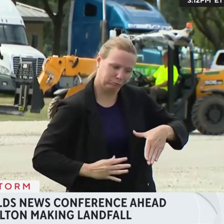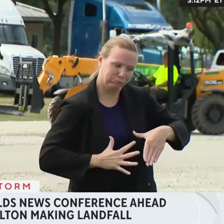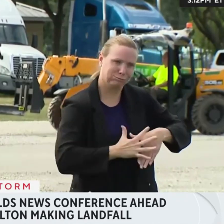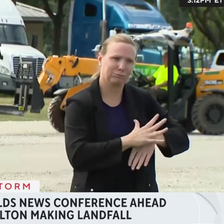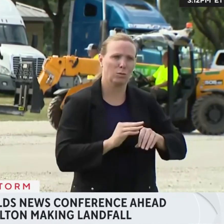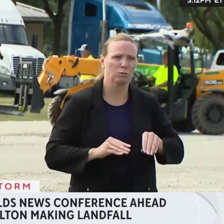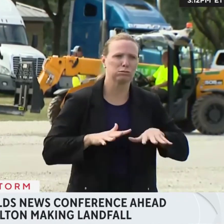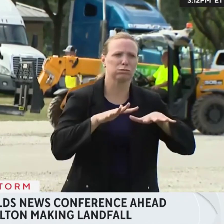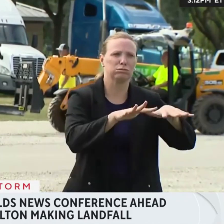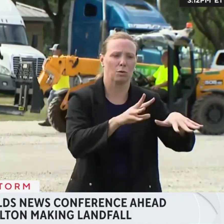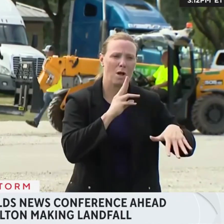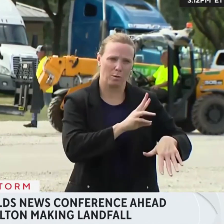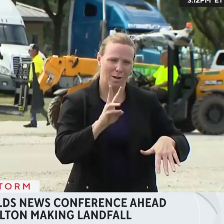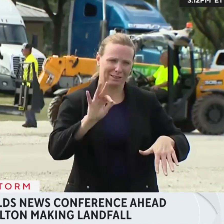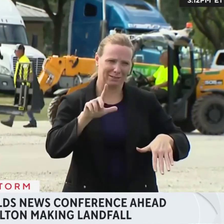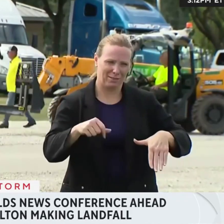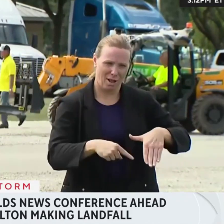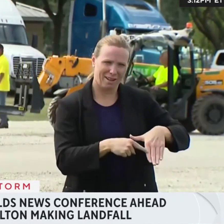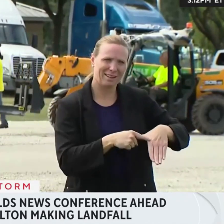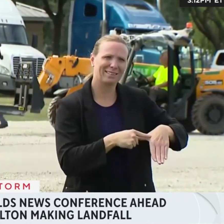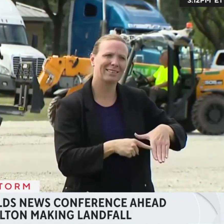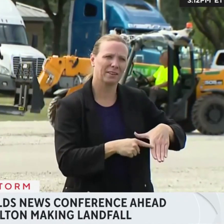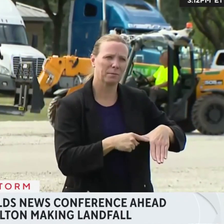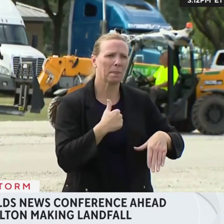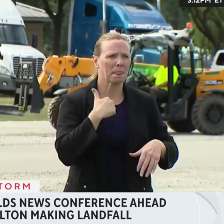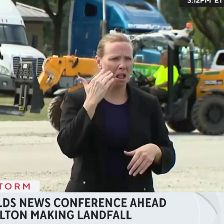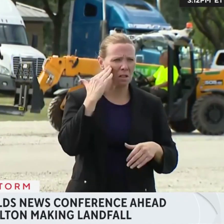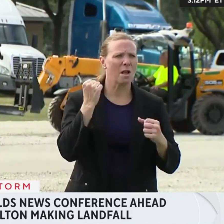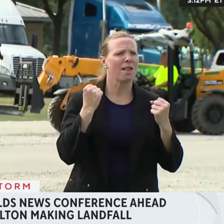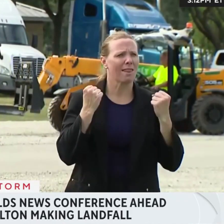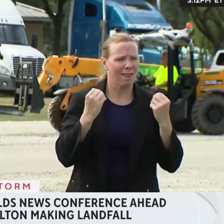coast of Florida. I know that there's a lot of folks who have